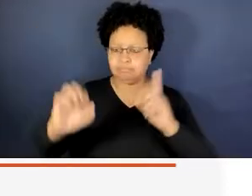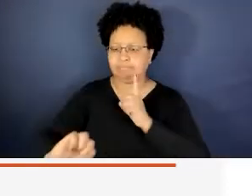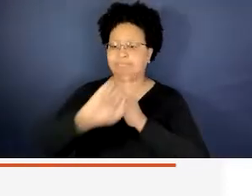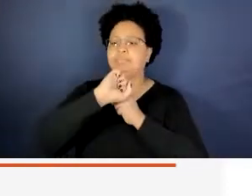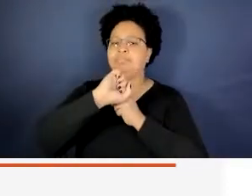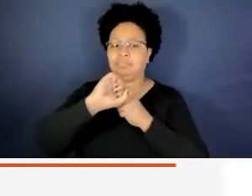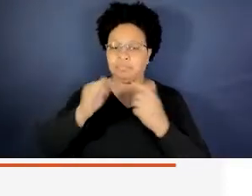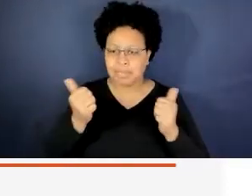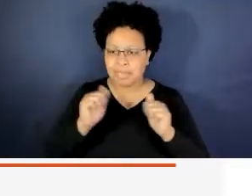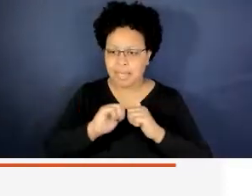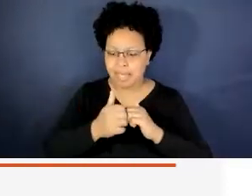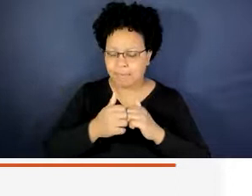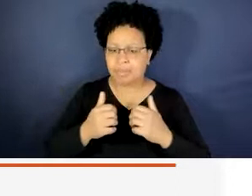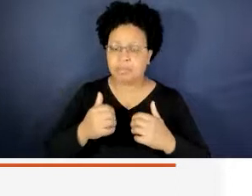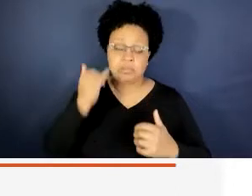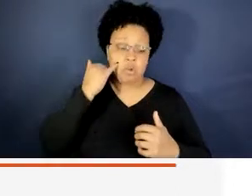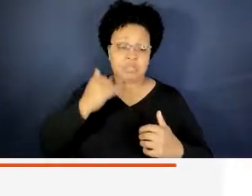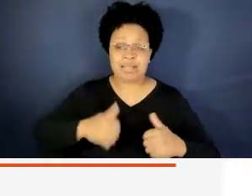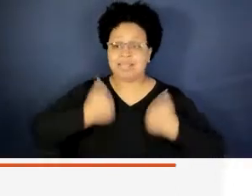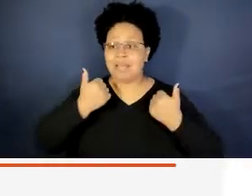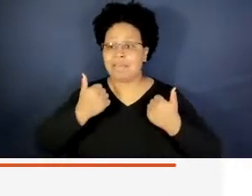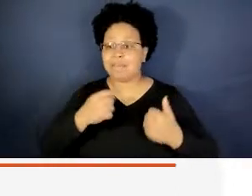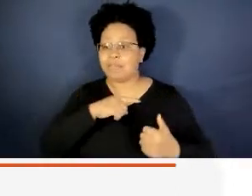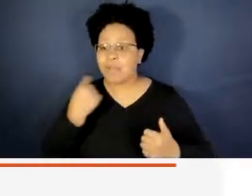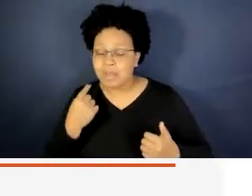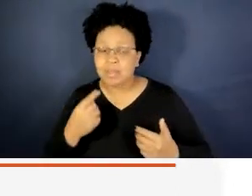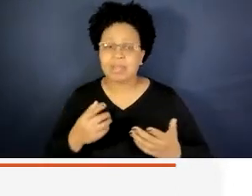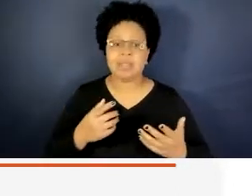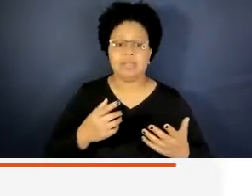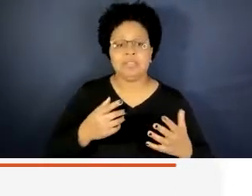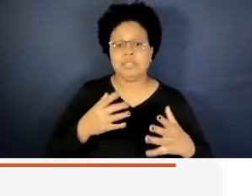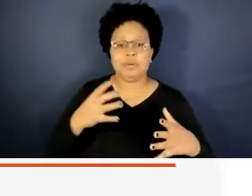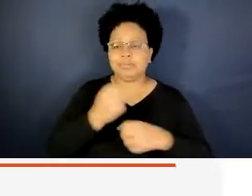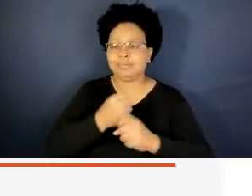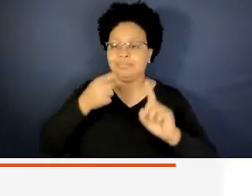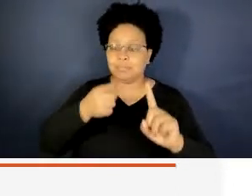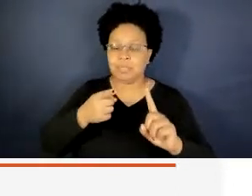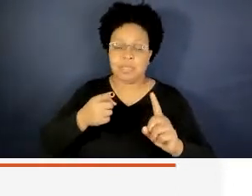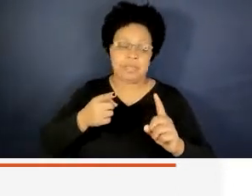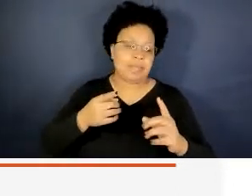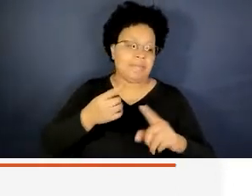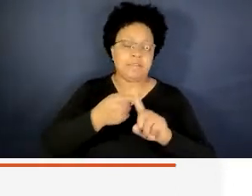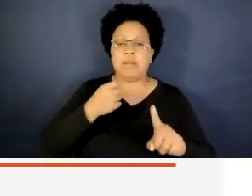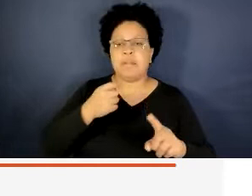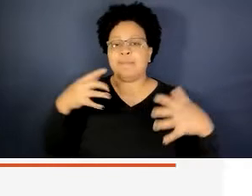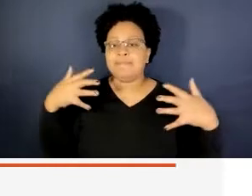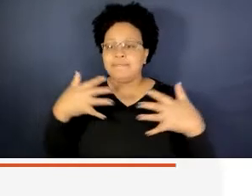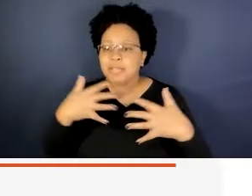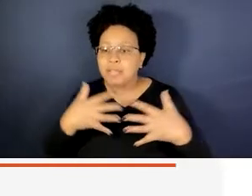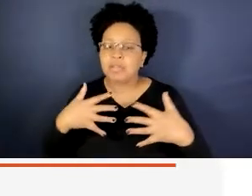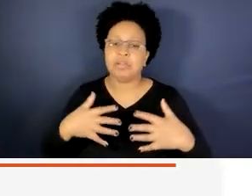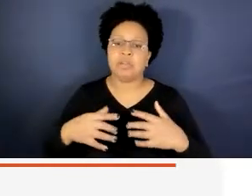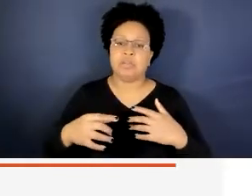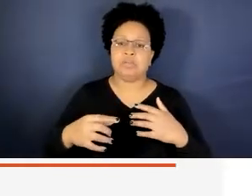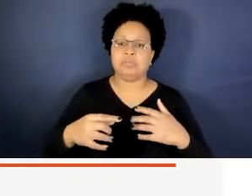life-threatening things happens to us. And pretty much, in a nutshell, it's a wound that is caused by fear, threats, or harm that